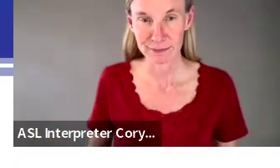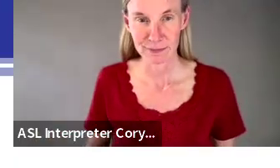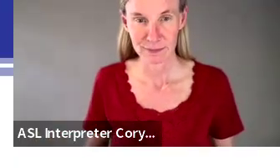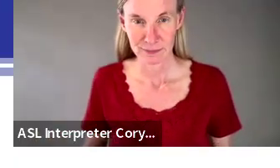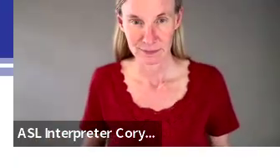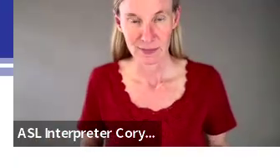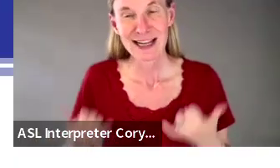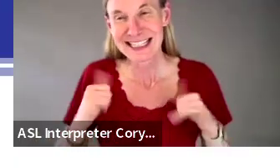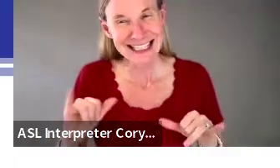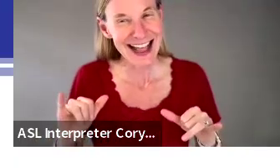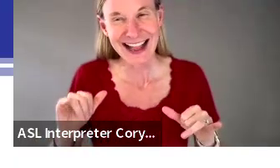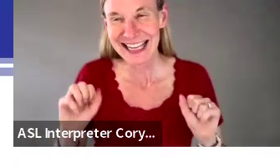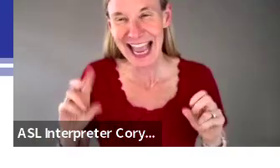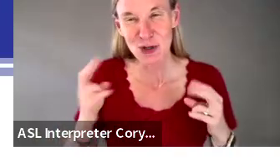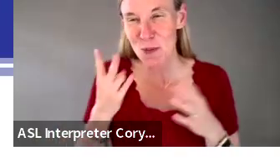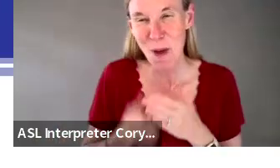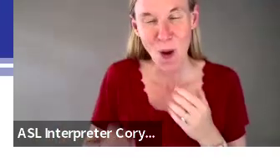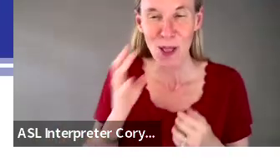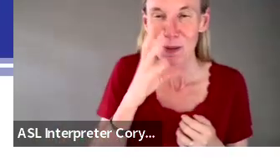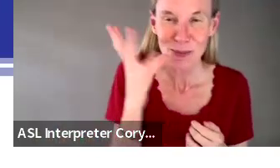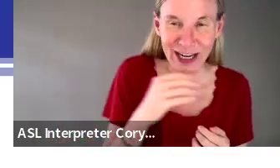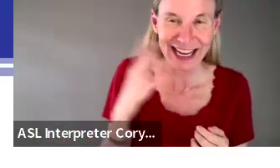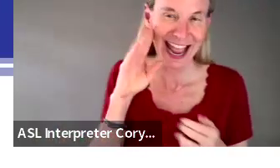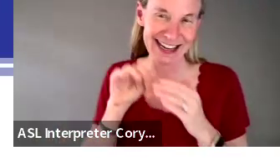You can still make it pretty and you can make it accessible.